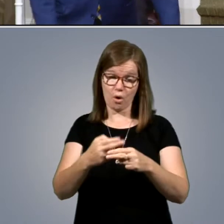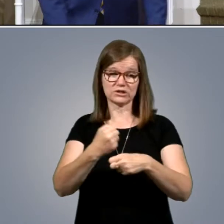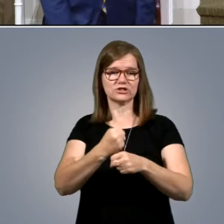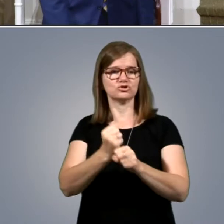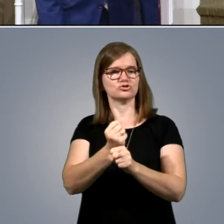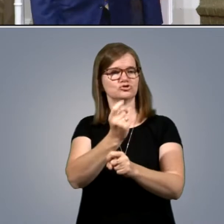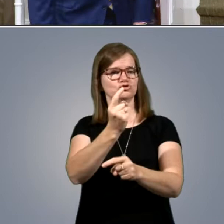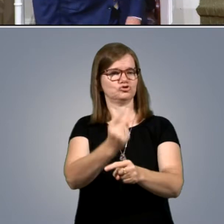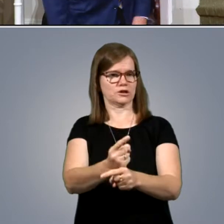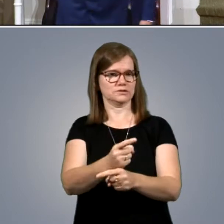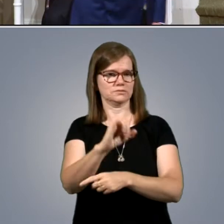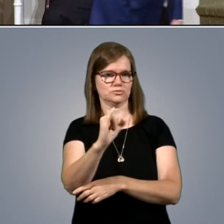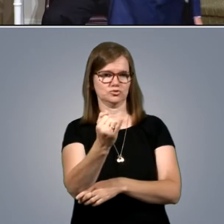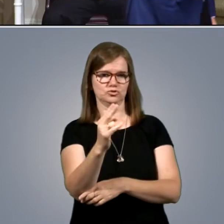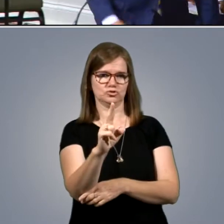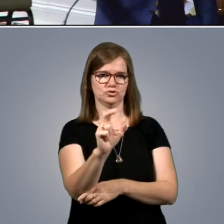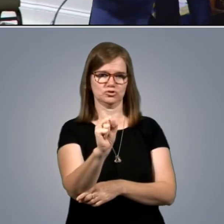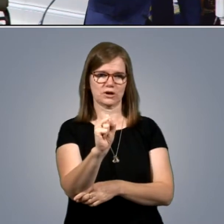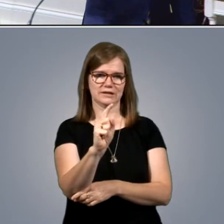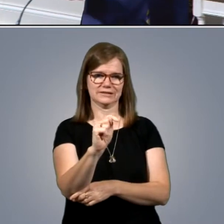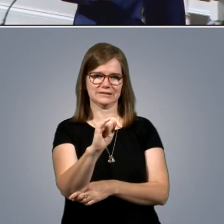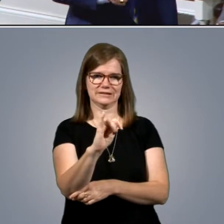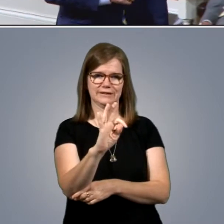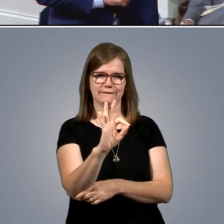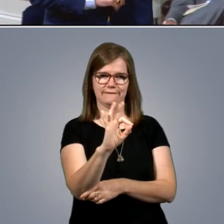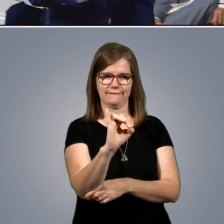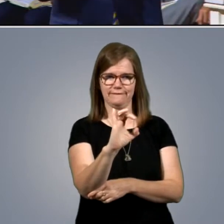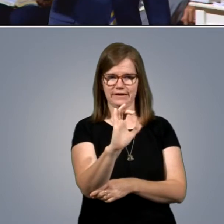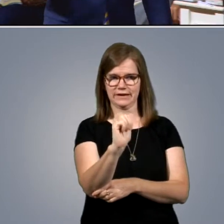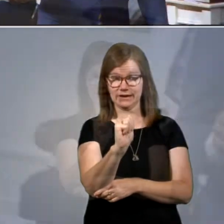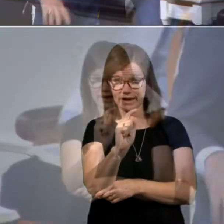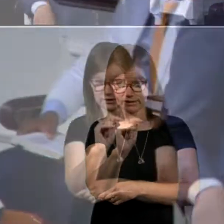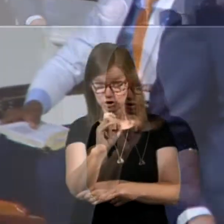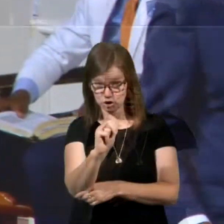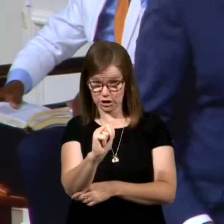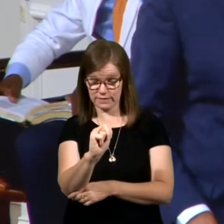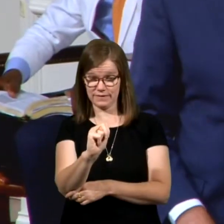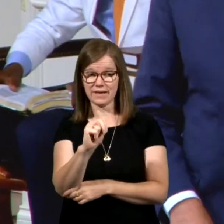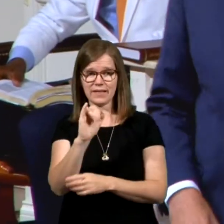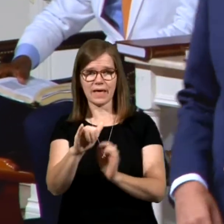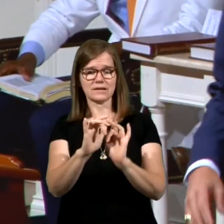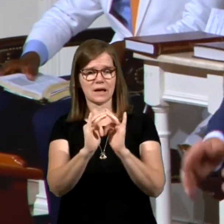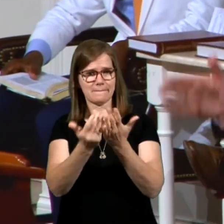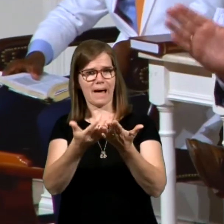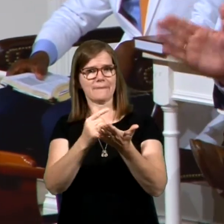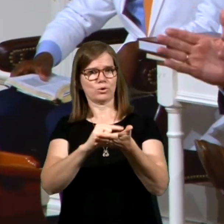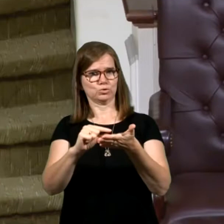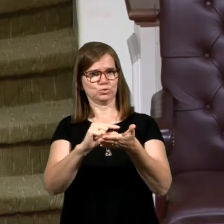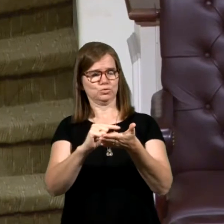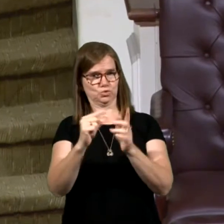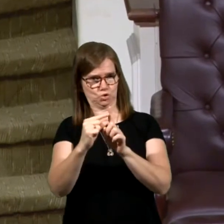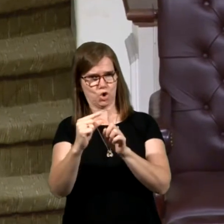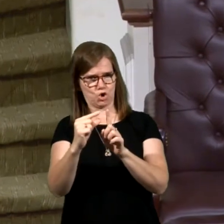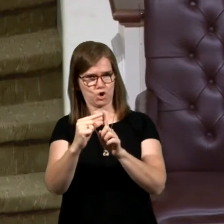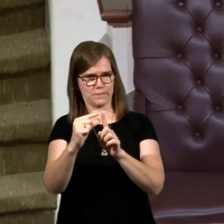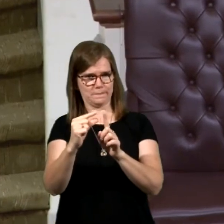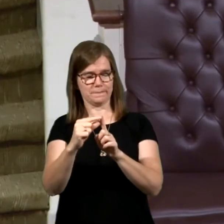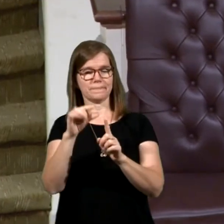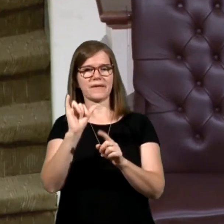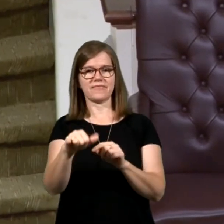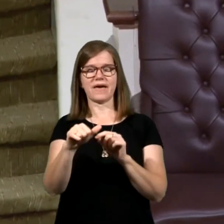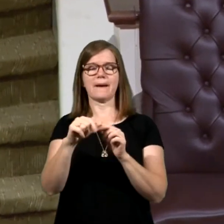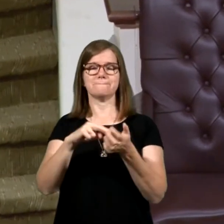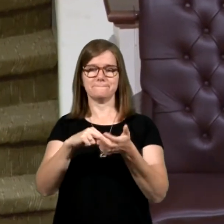Justification is a Bible term, and we'll come back to the verse in a moment. But justification is a Bible term that means to be